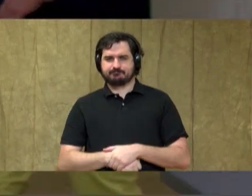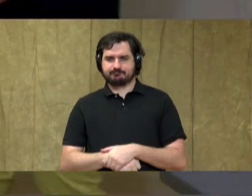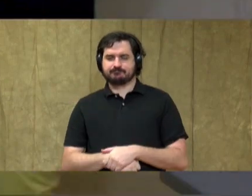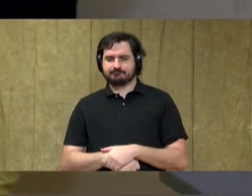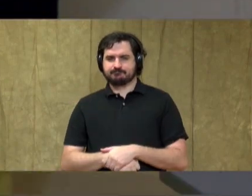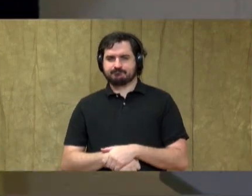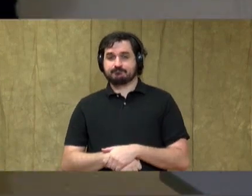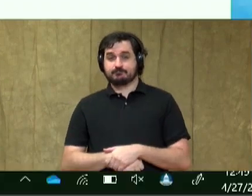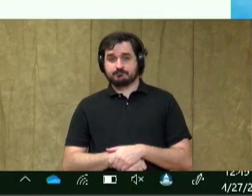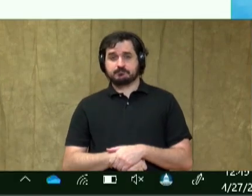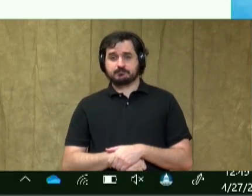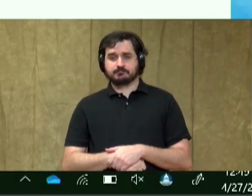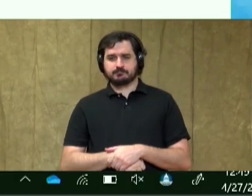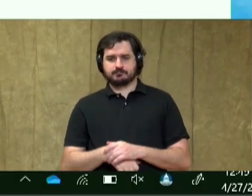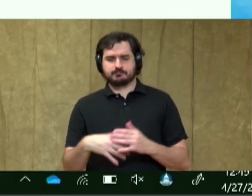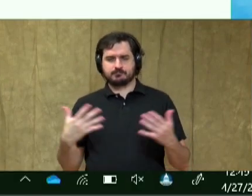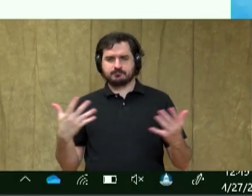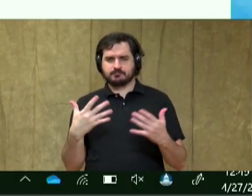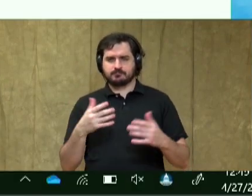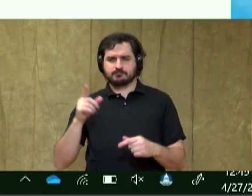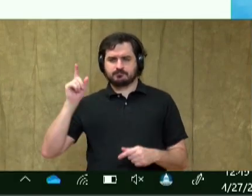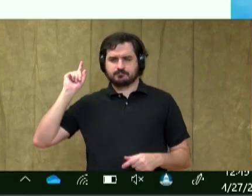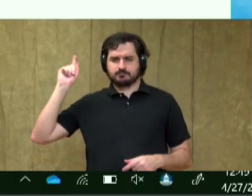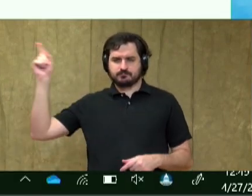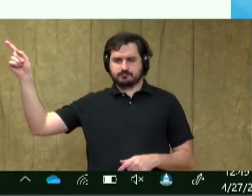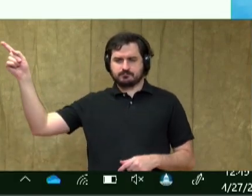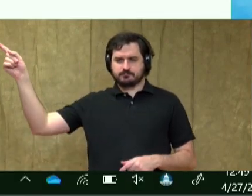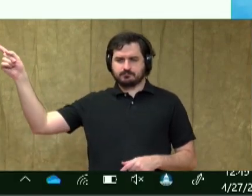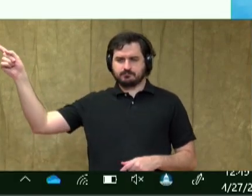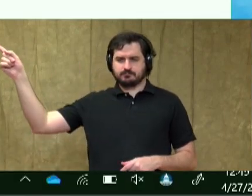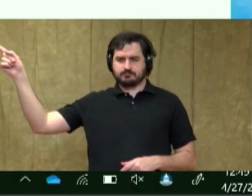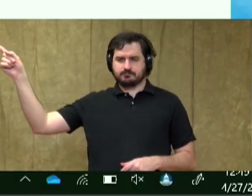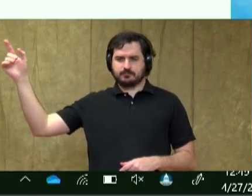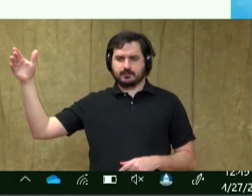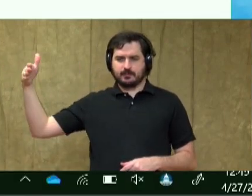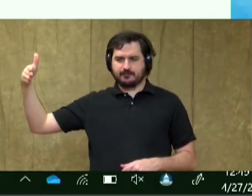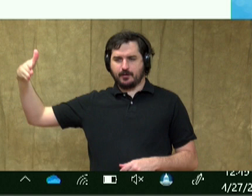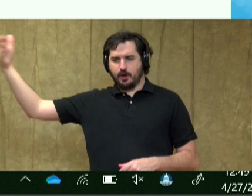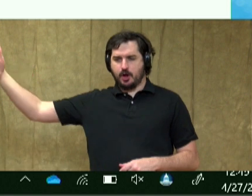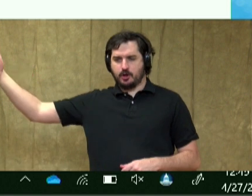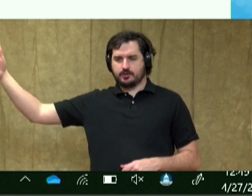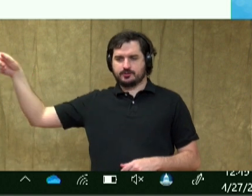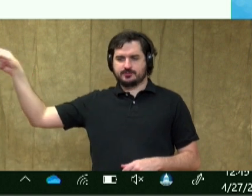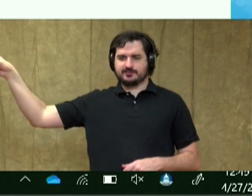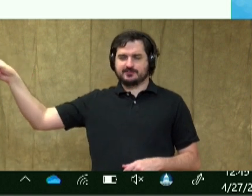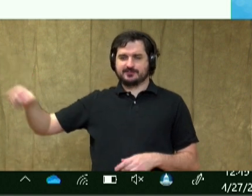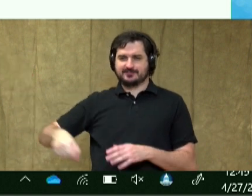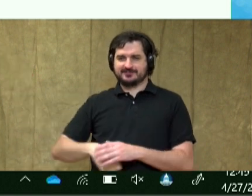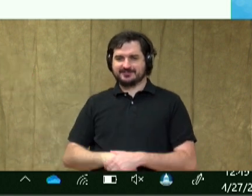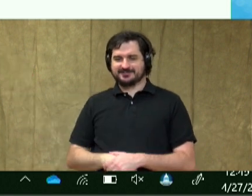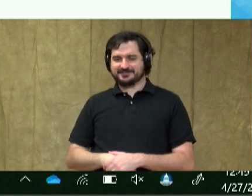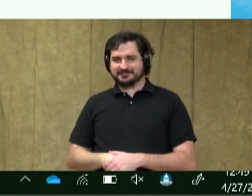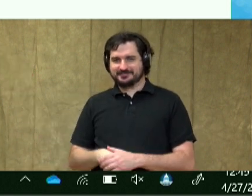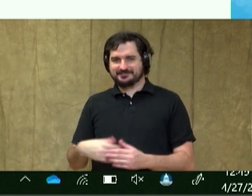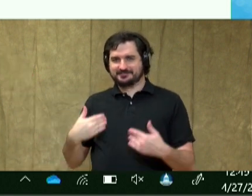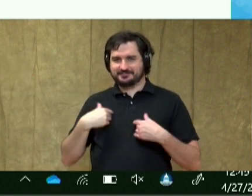All right, what's the shaded fraction over here? I have 10,